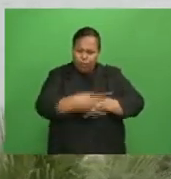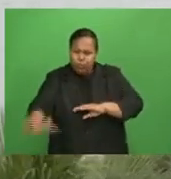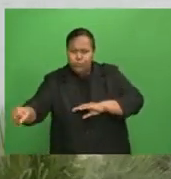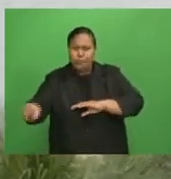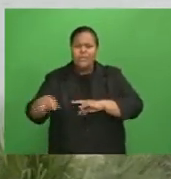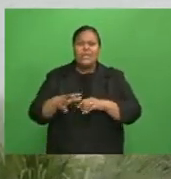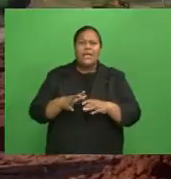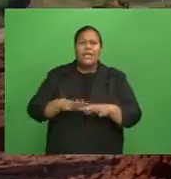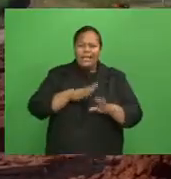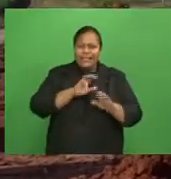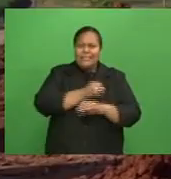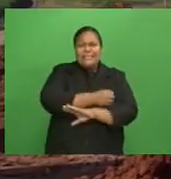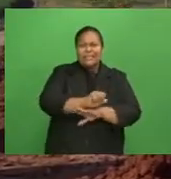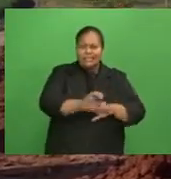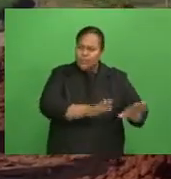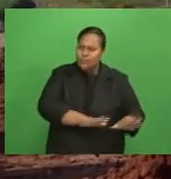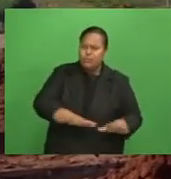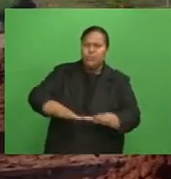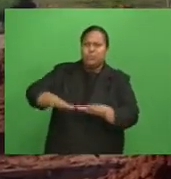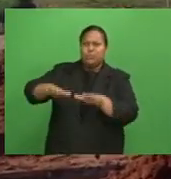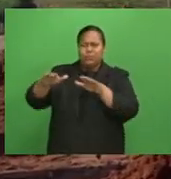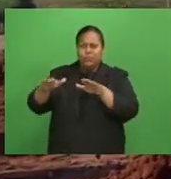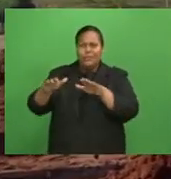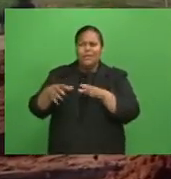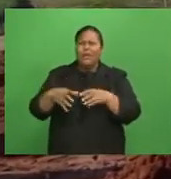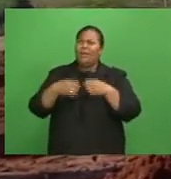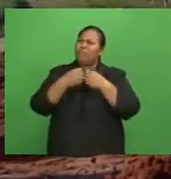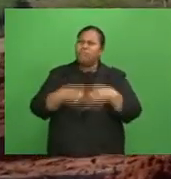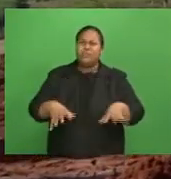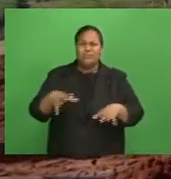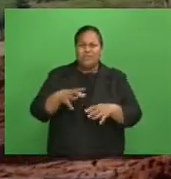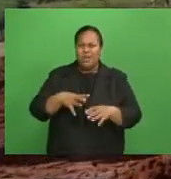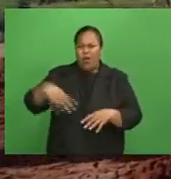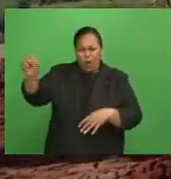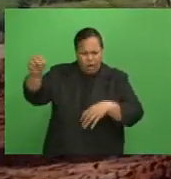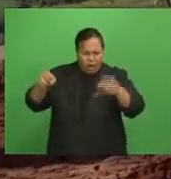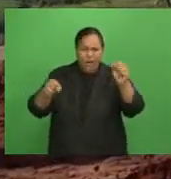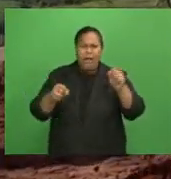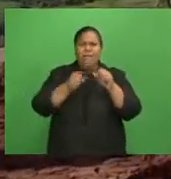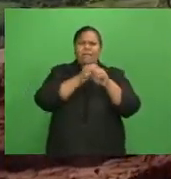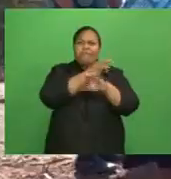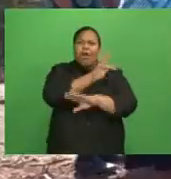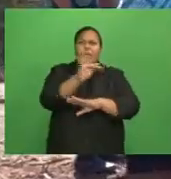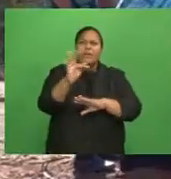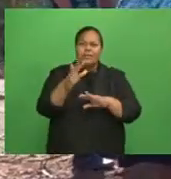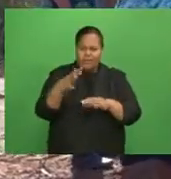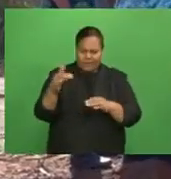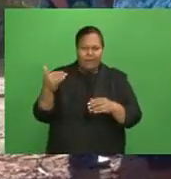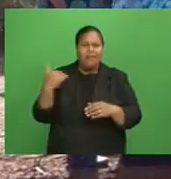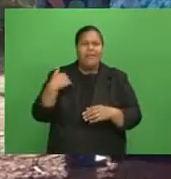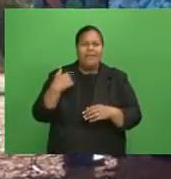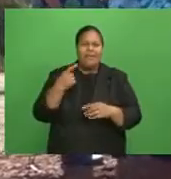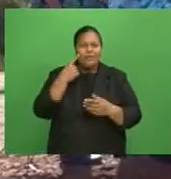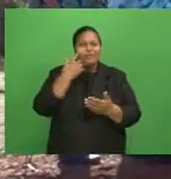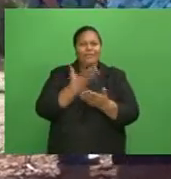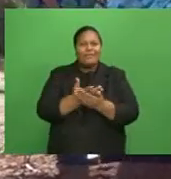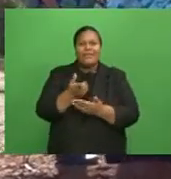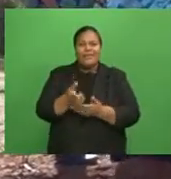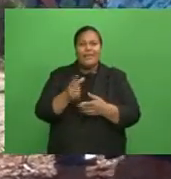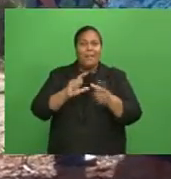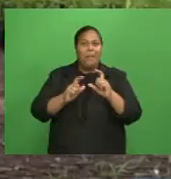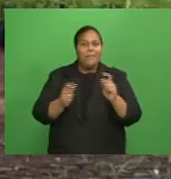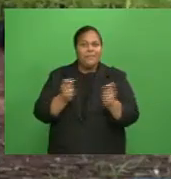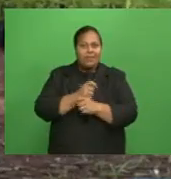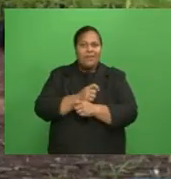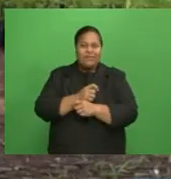level rise and the disappearance of flora and fauna, evidence of the impact of climate change physically witnessed by the